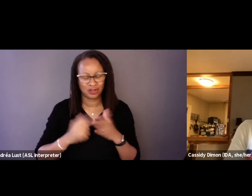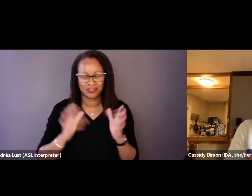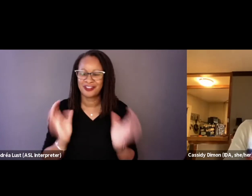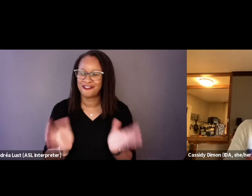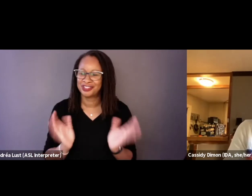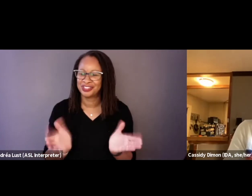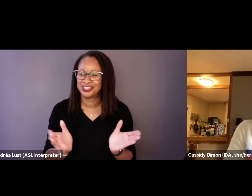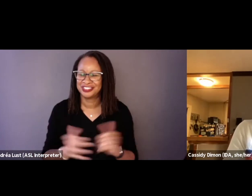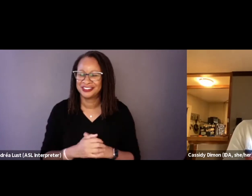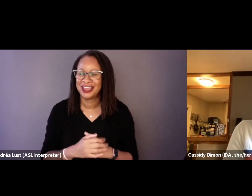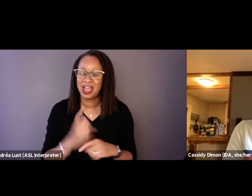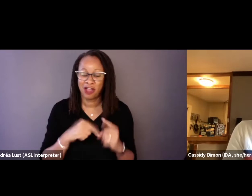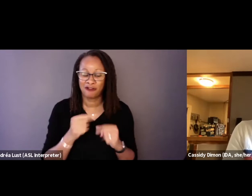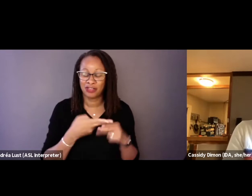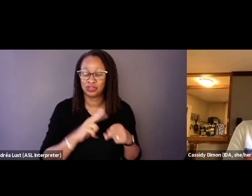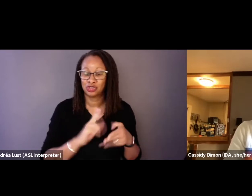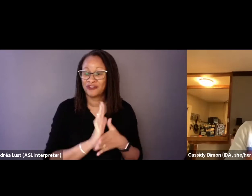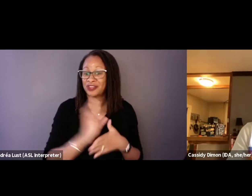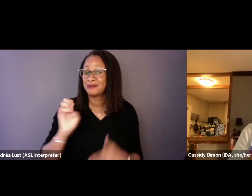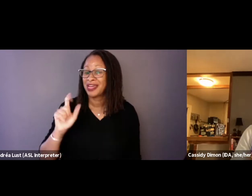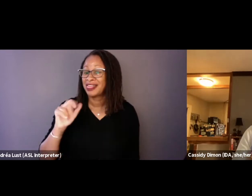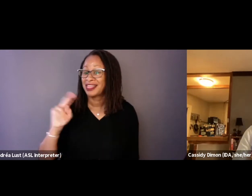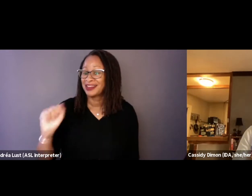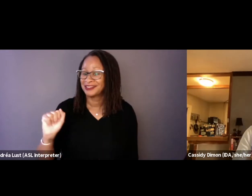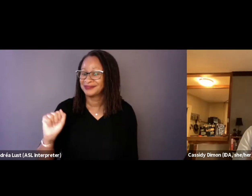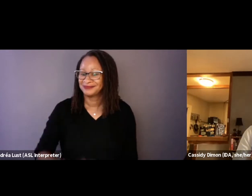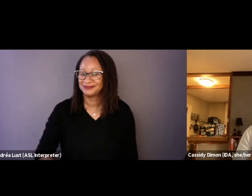started around the short film Elena.